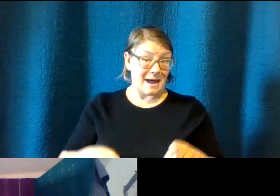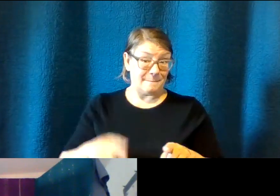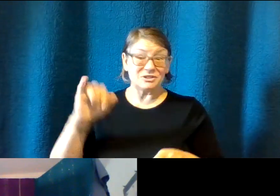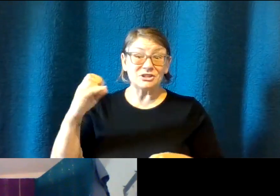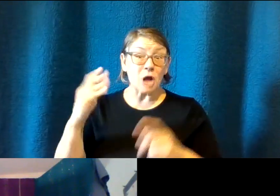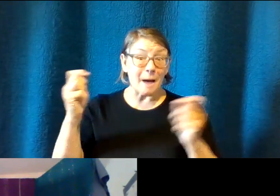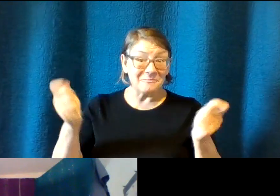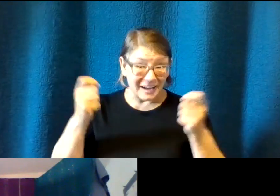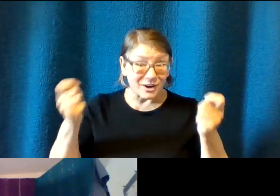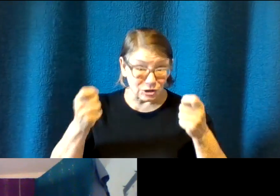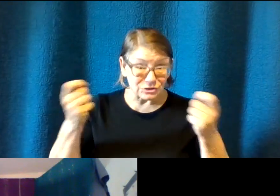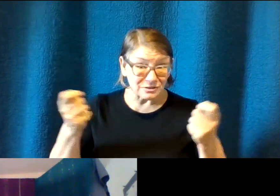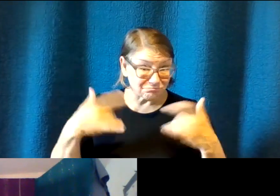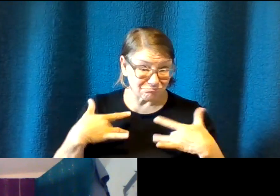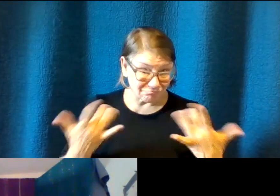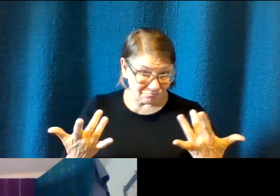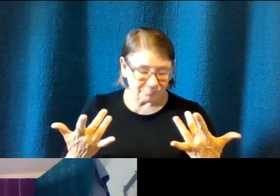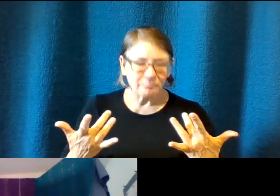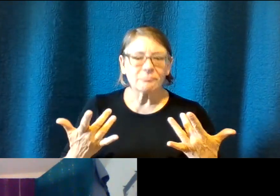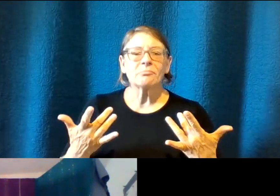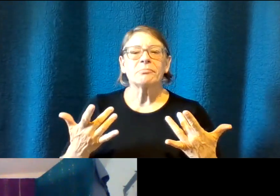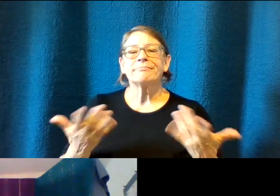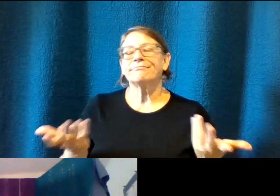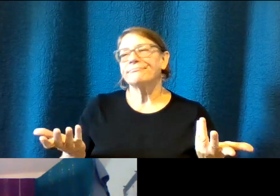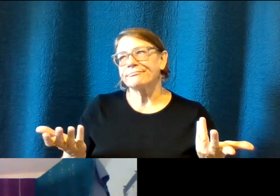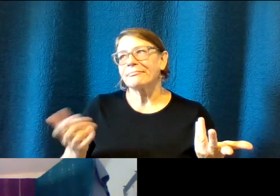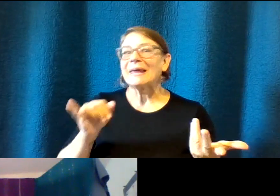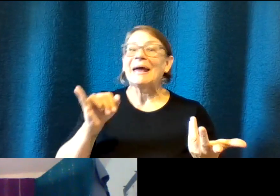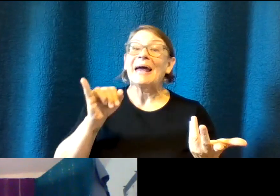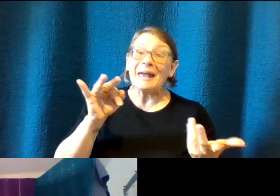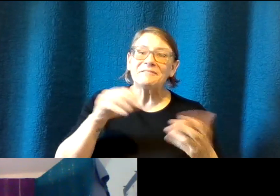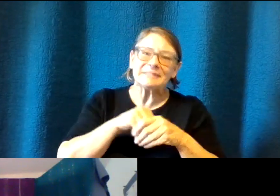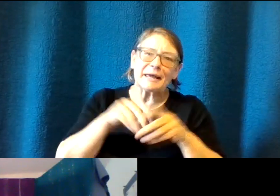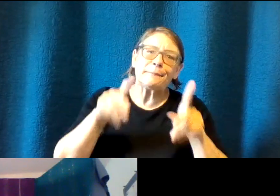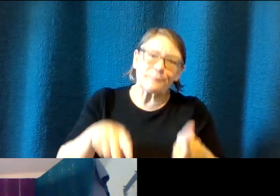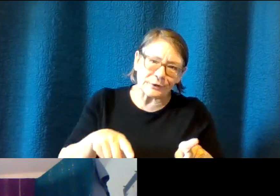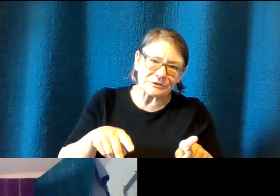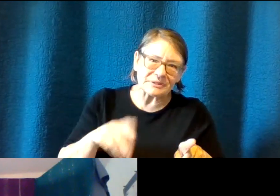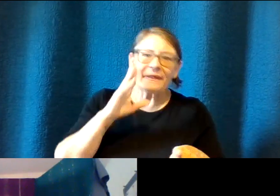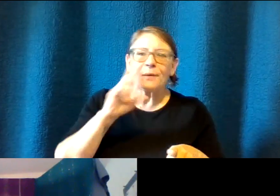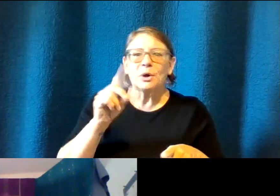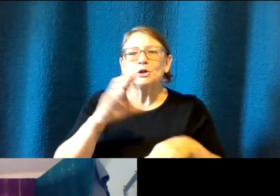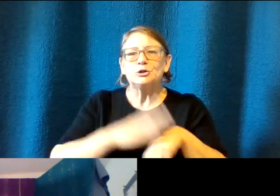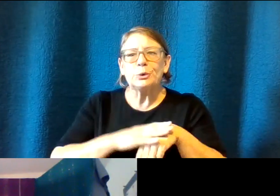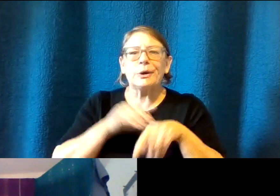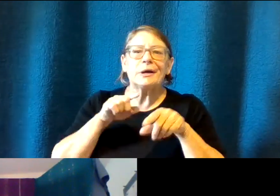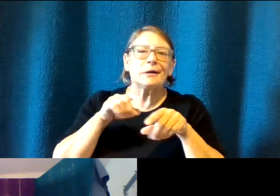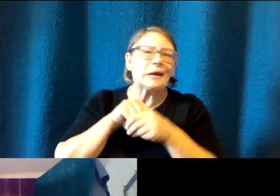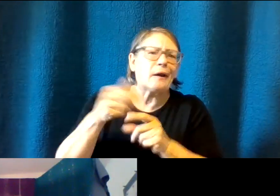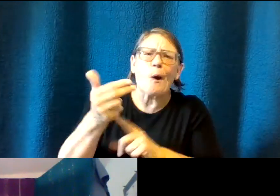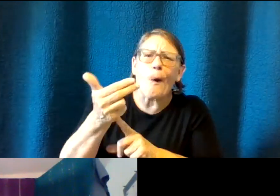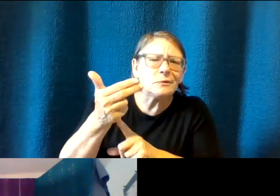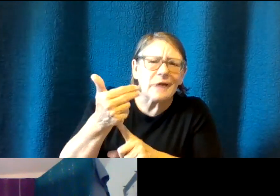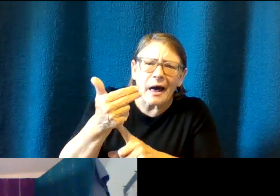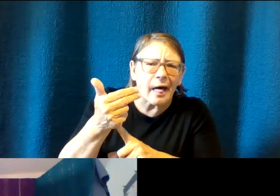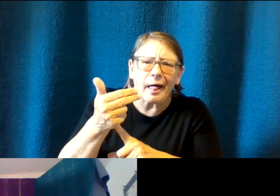fairs is, they'll if they're in person, they'll do them on, at a hotel, in